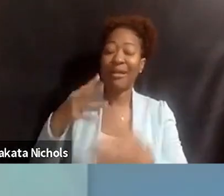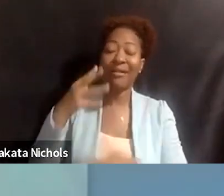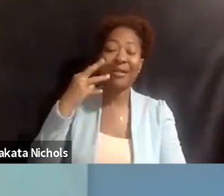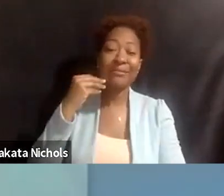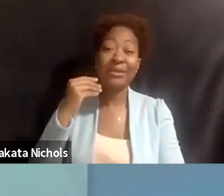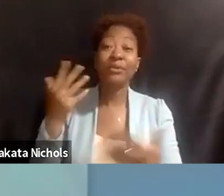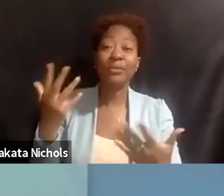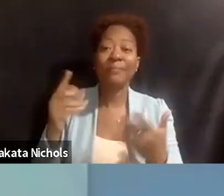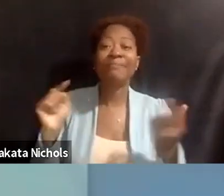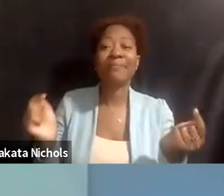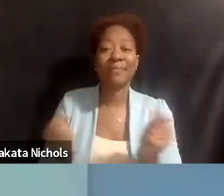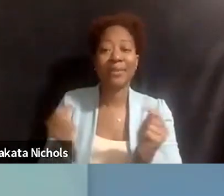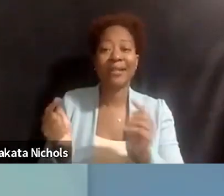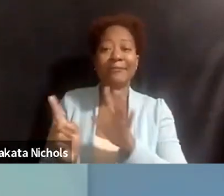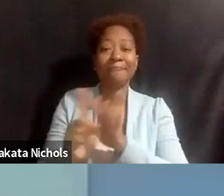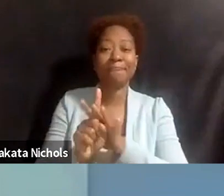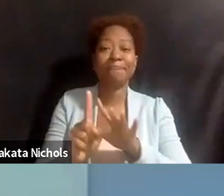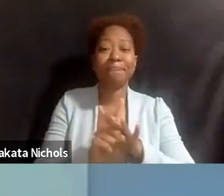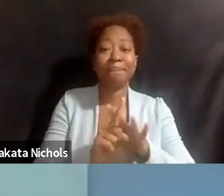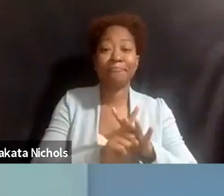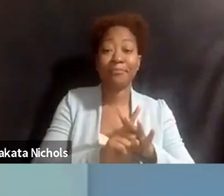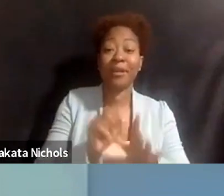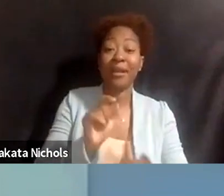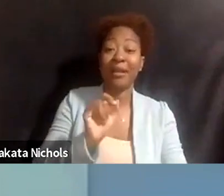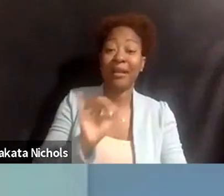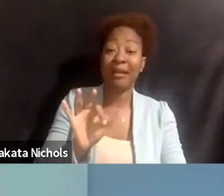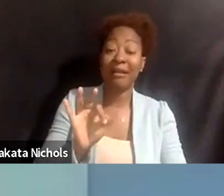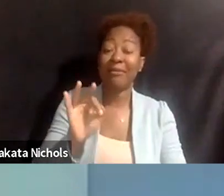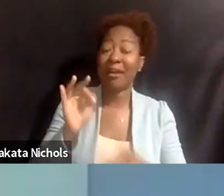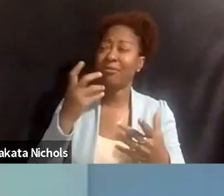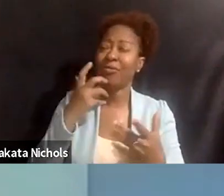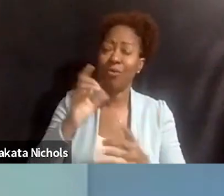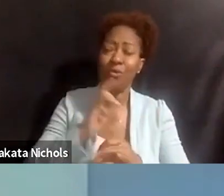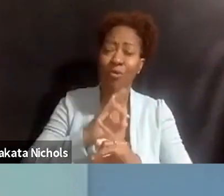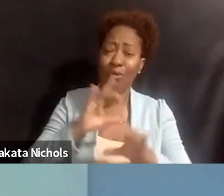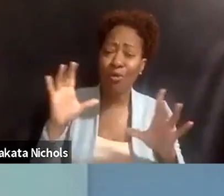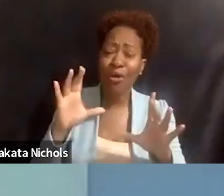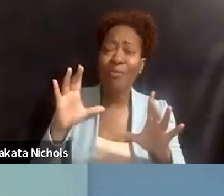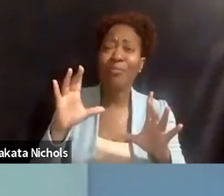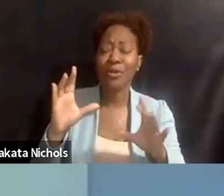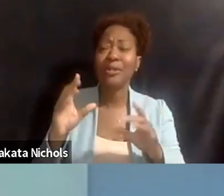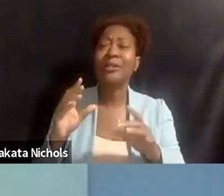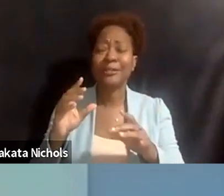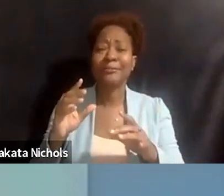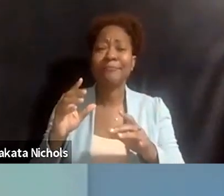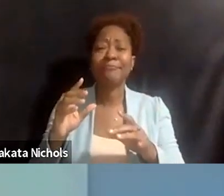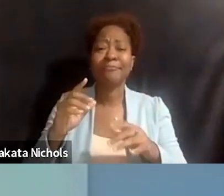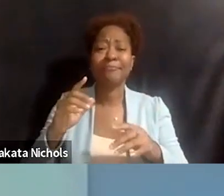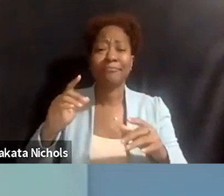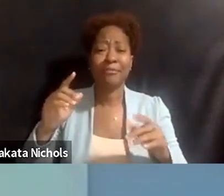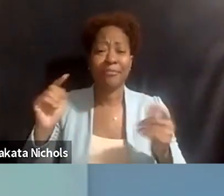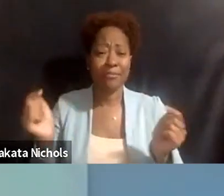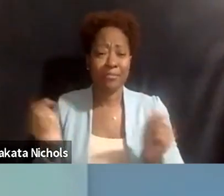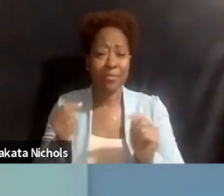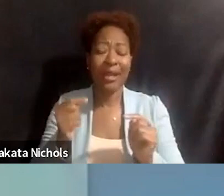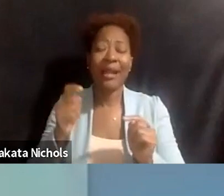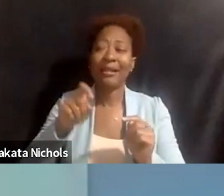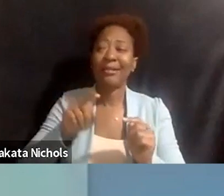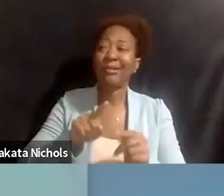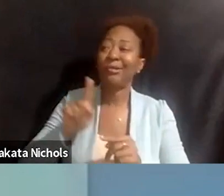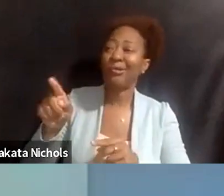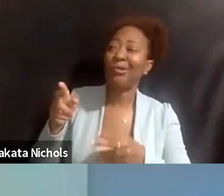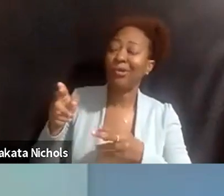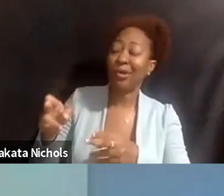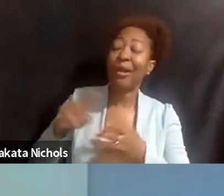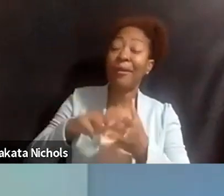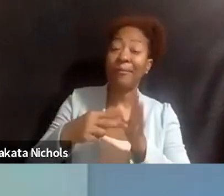pain. If I was having a bad flare and needed to go on a short loop in the hallway, this usually was in exchange for missing